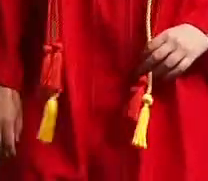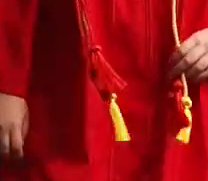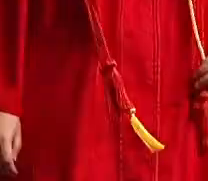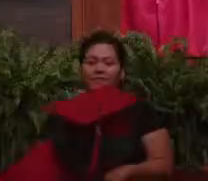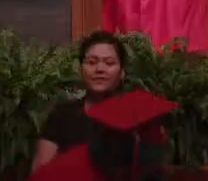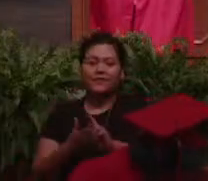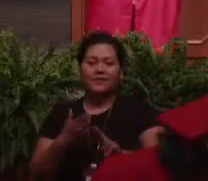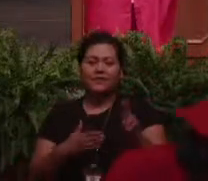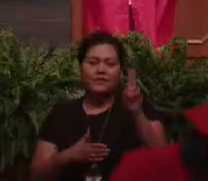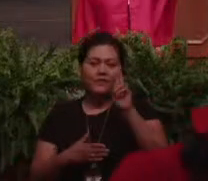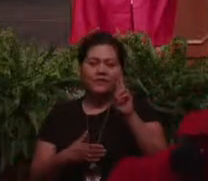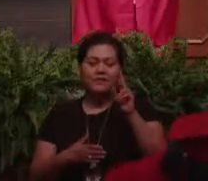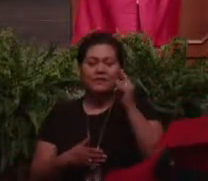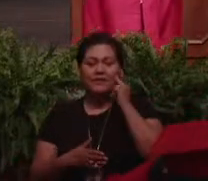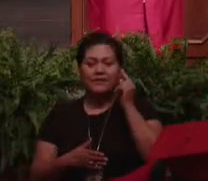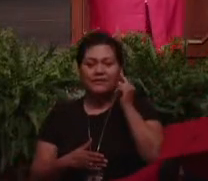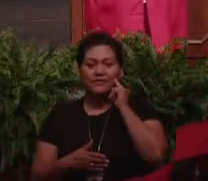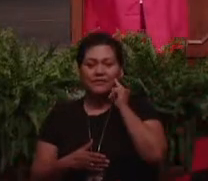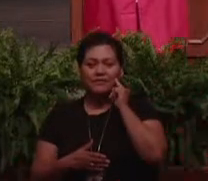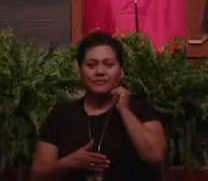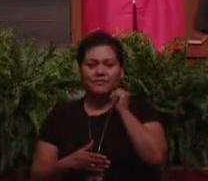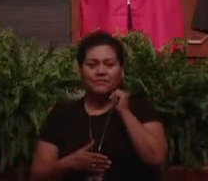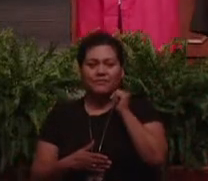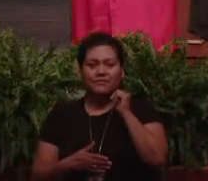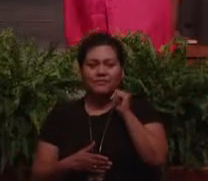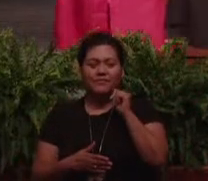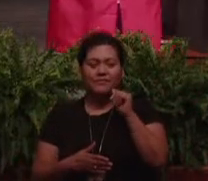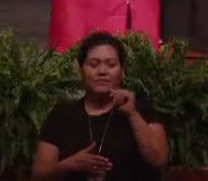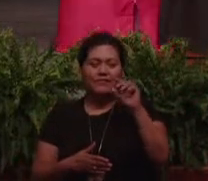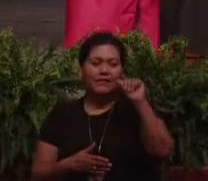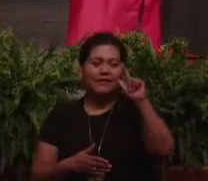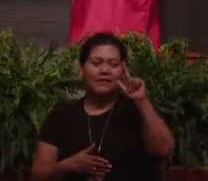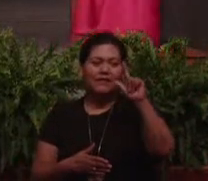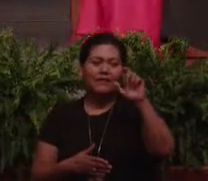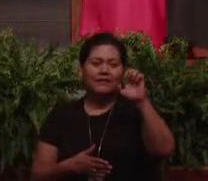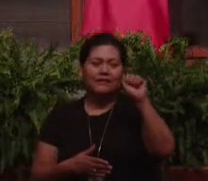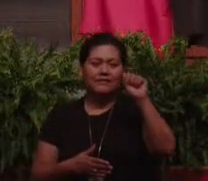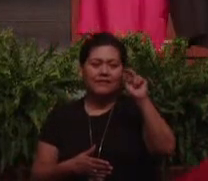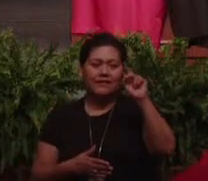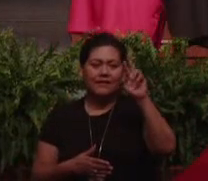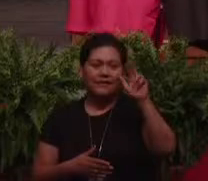Attending the University of San Antonio, Alessandra Figueroa.